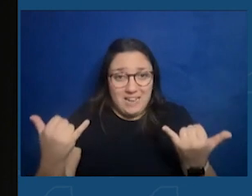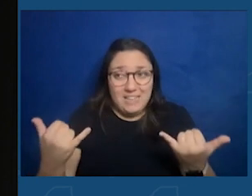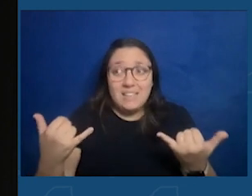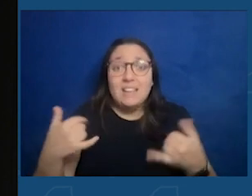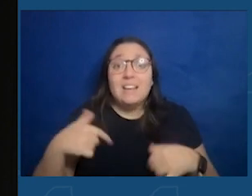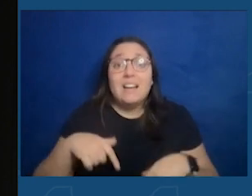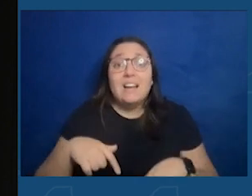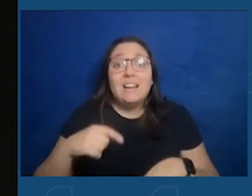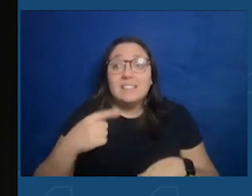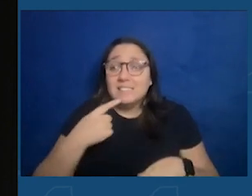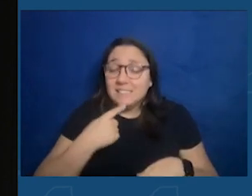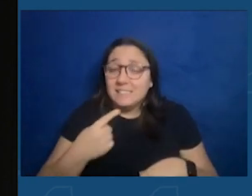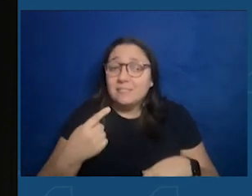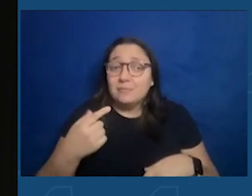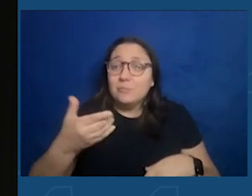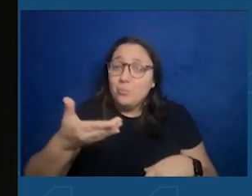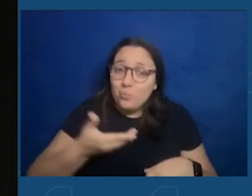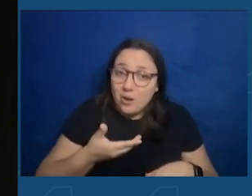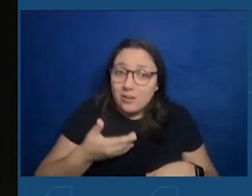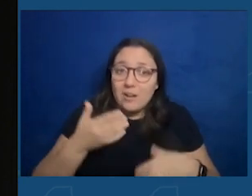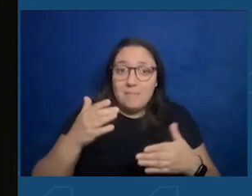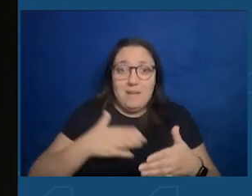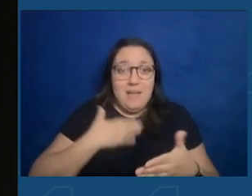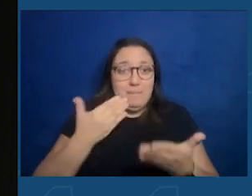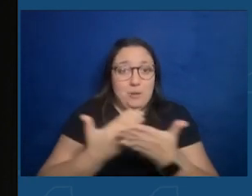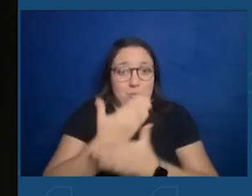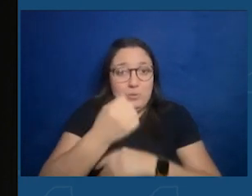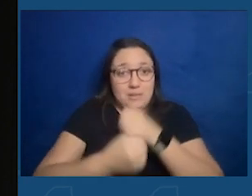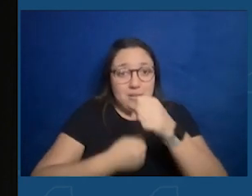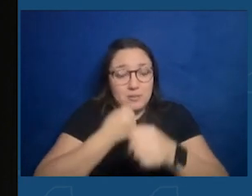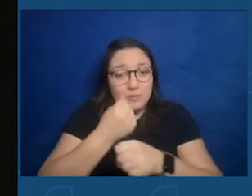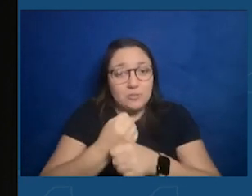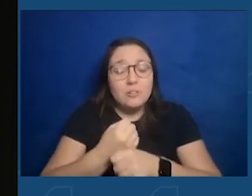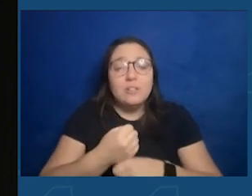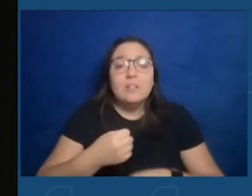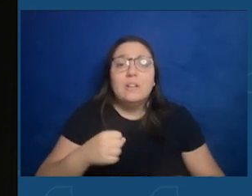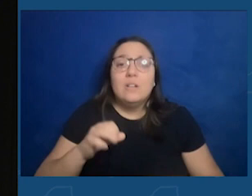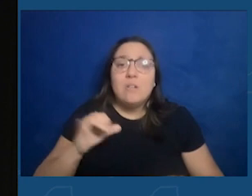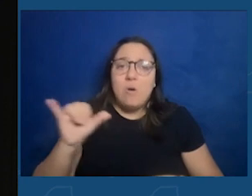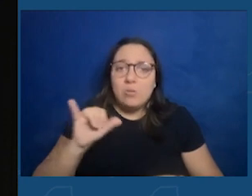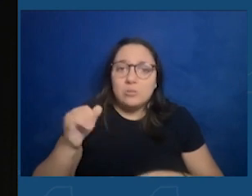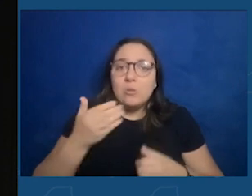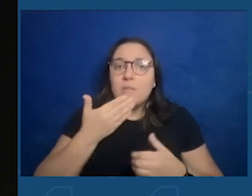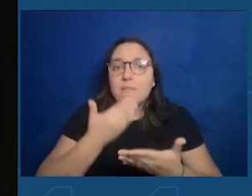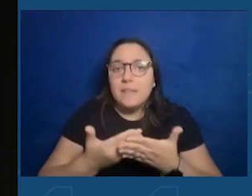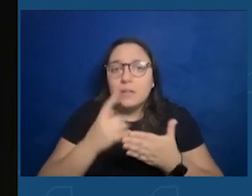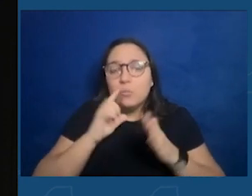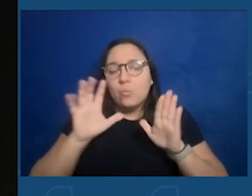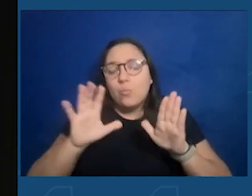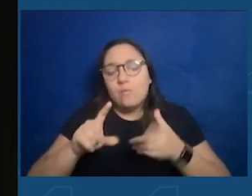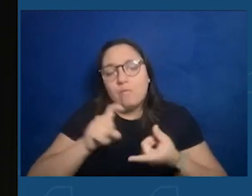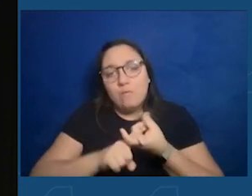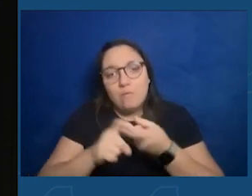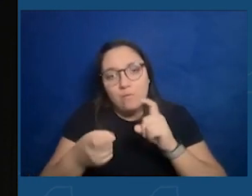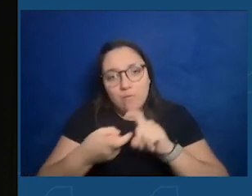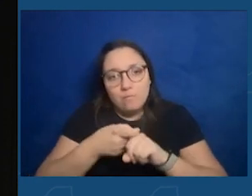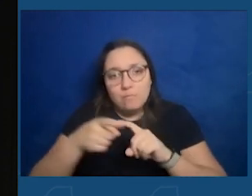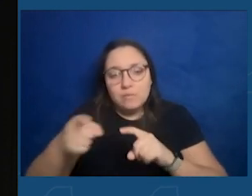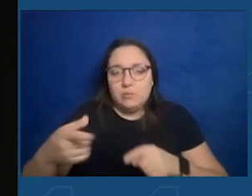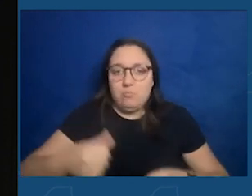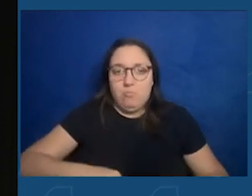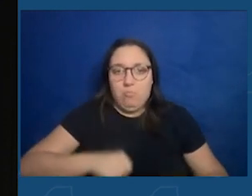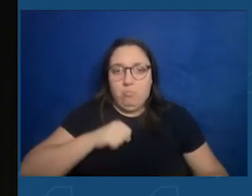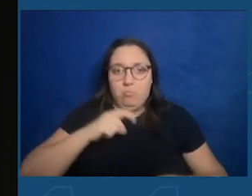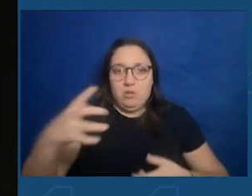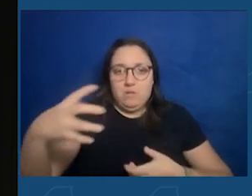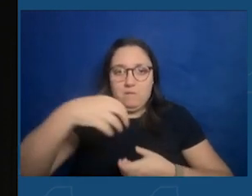New Year. Thank you for being such incredible friends of all of us and making us so proud that you're members of our state, part